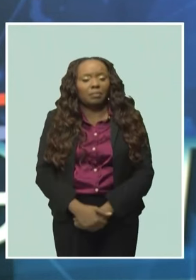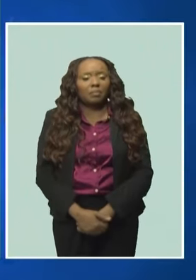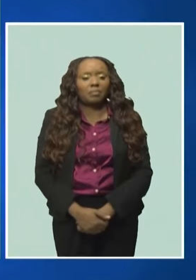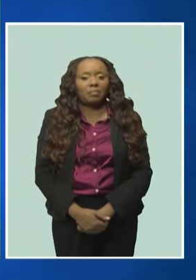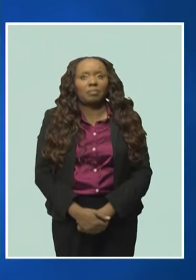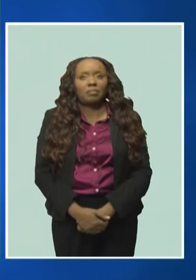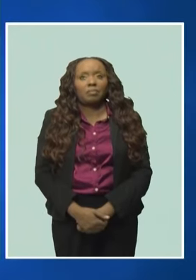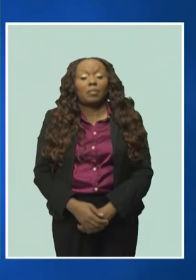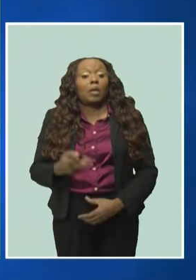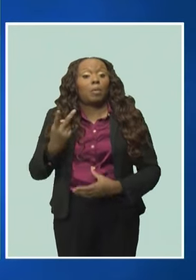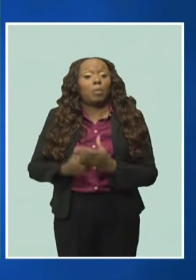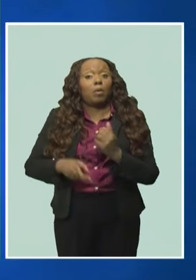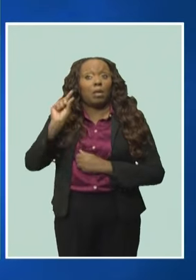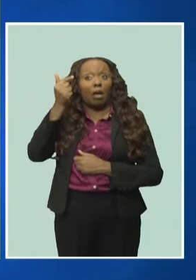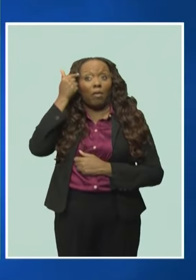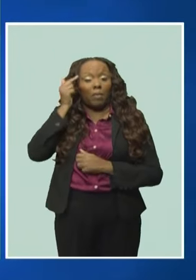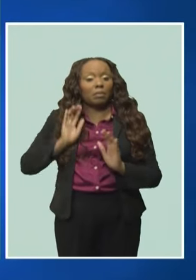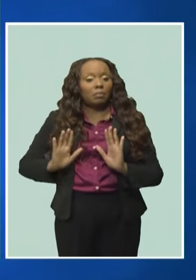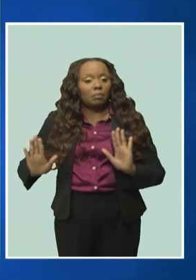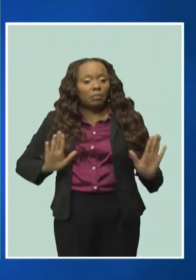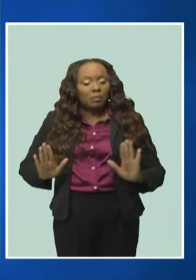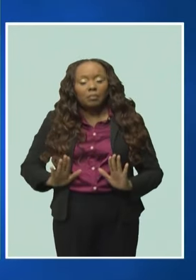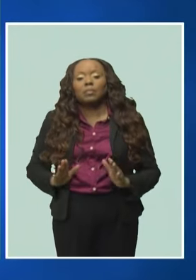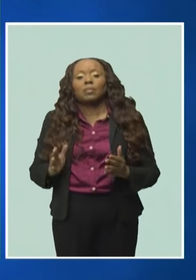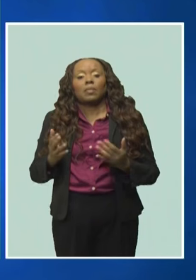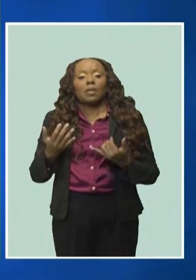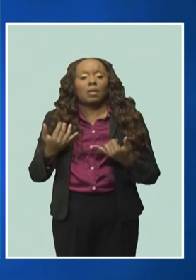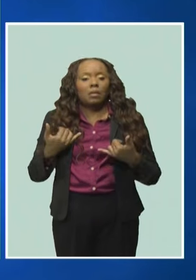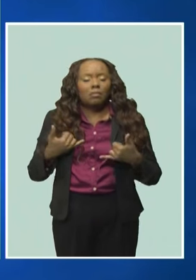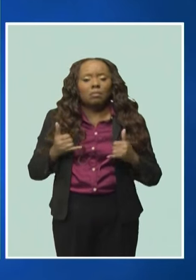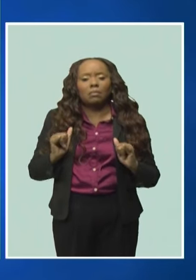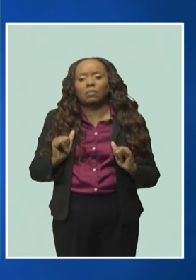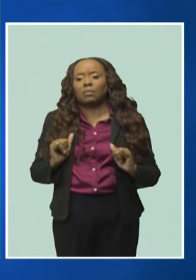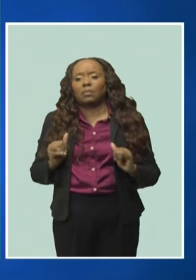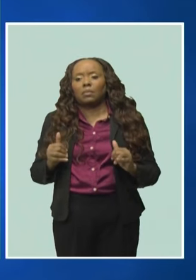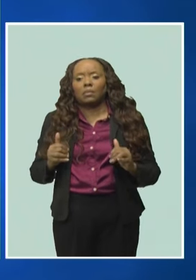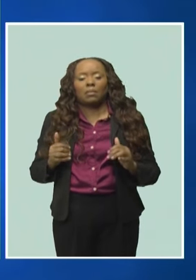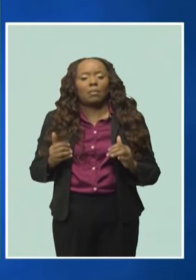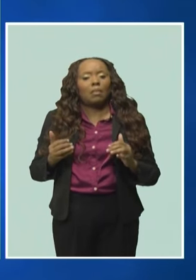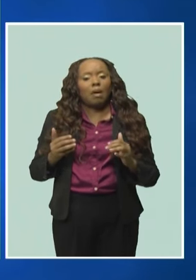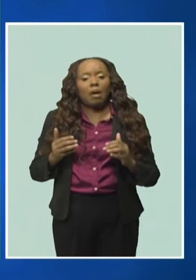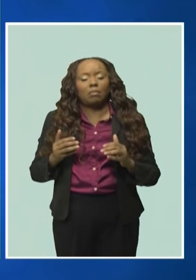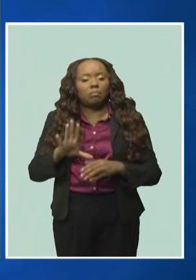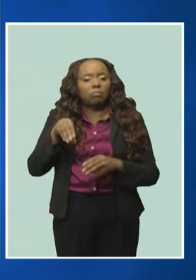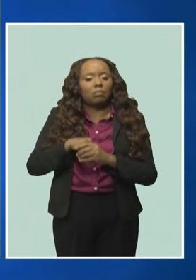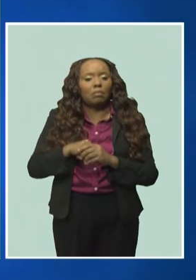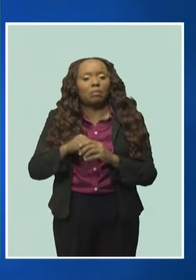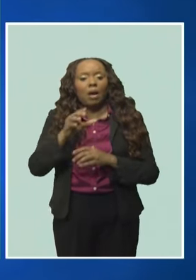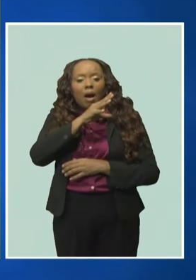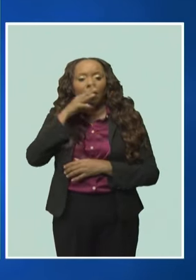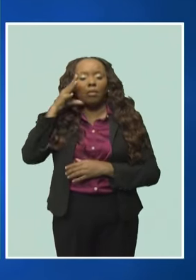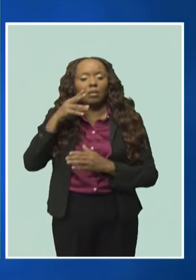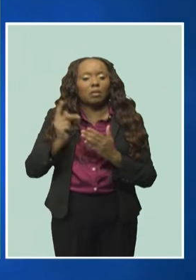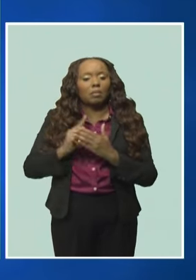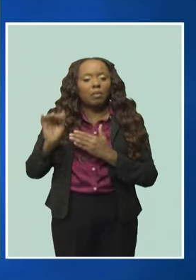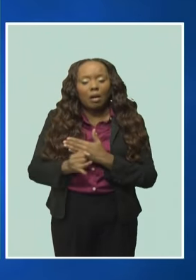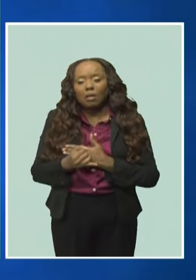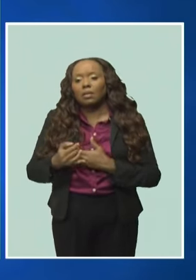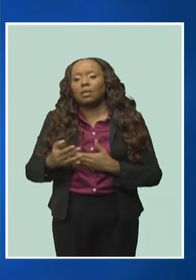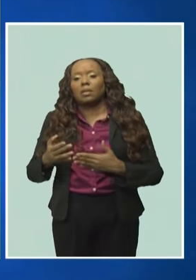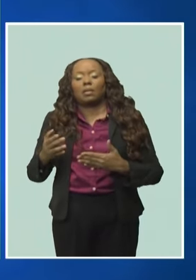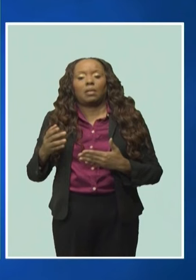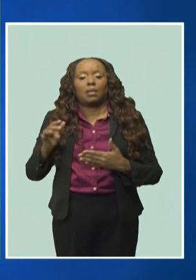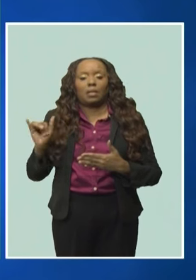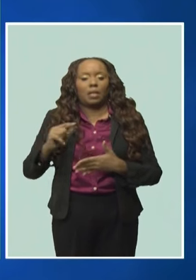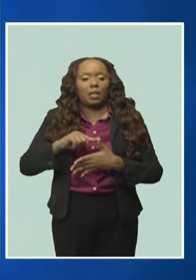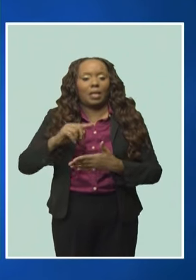The two governments are still in pursuit of an agricultural project which includes the provision of land,